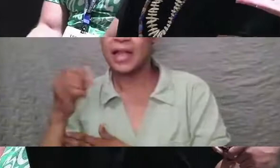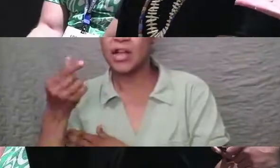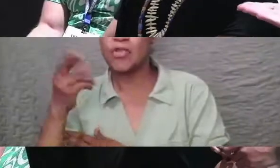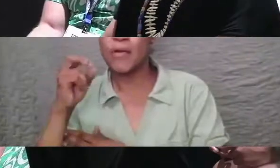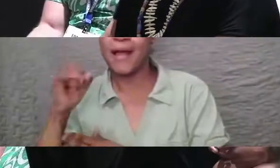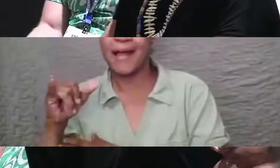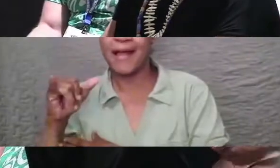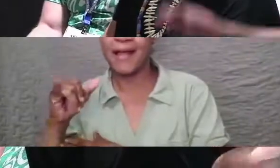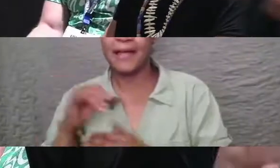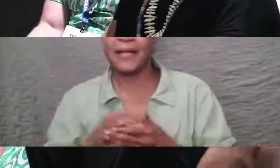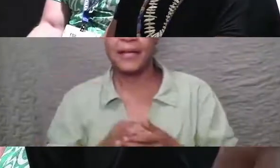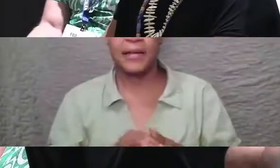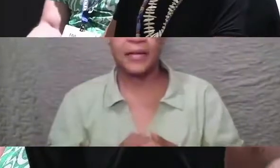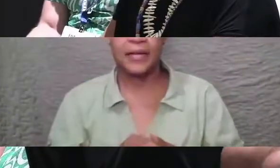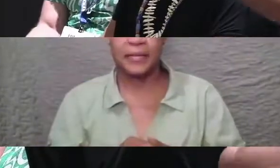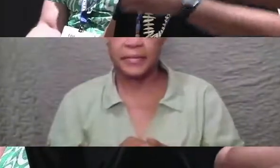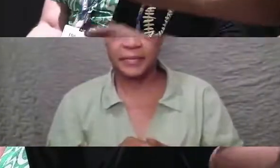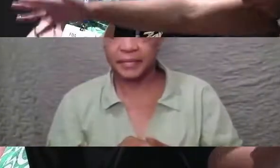Cece Suazo.